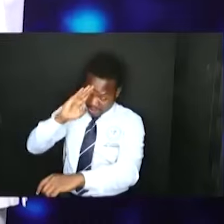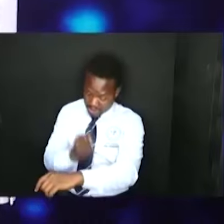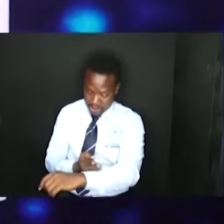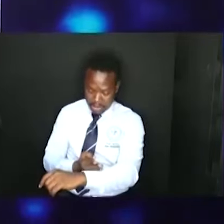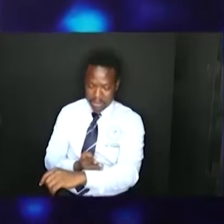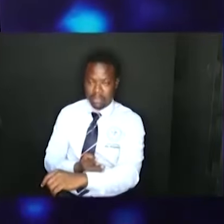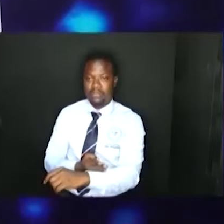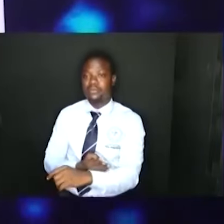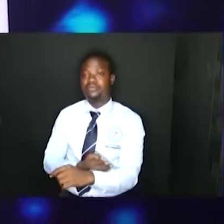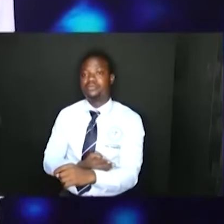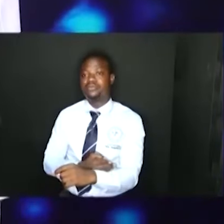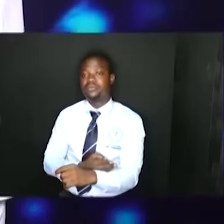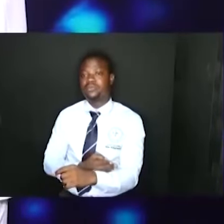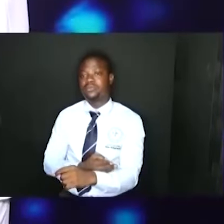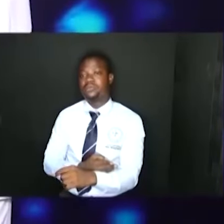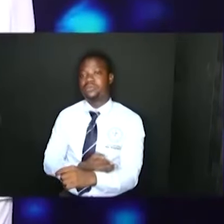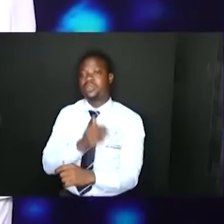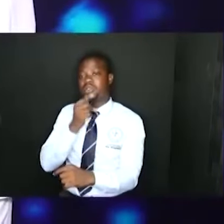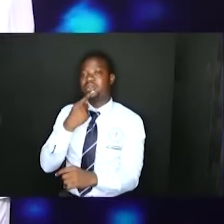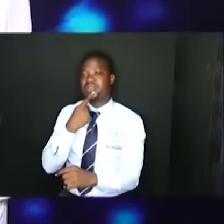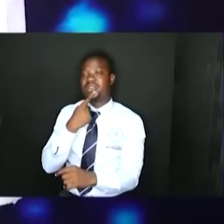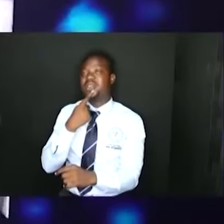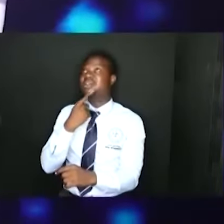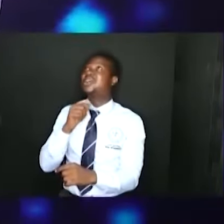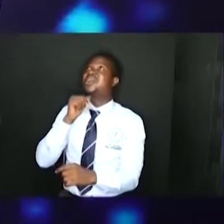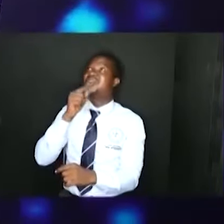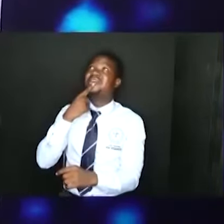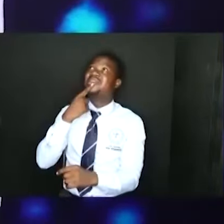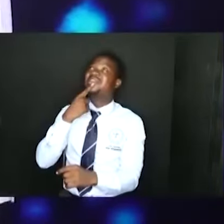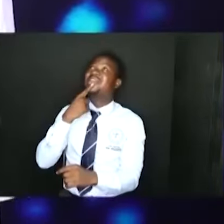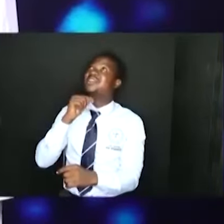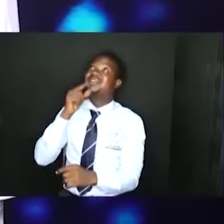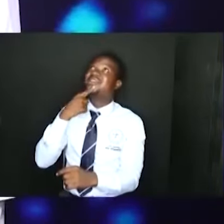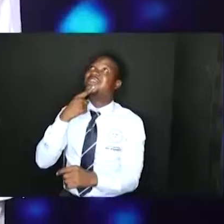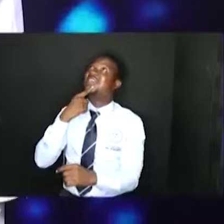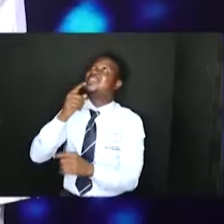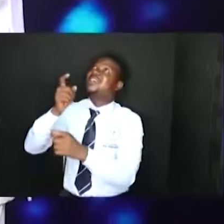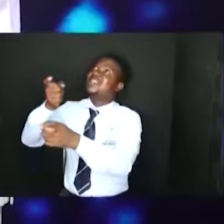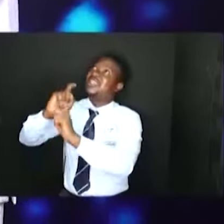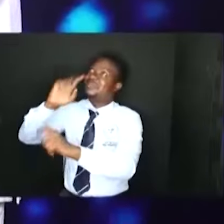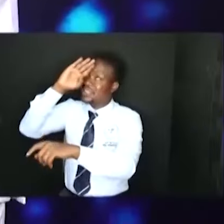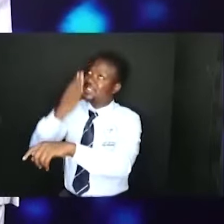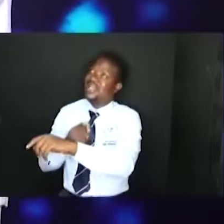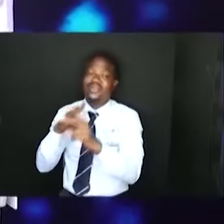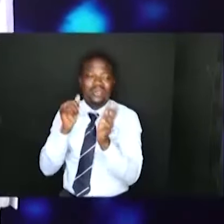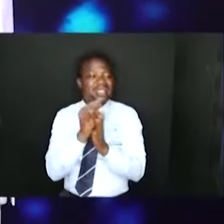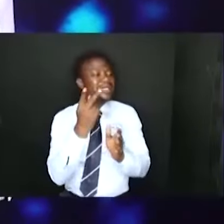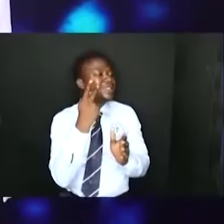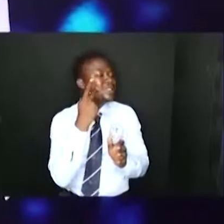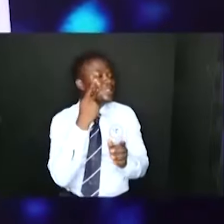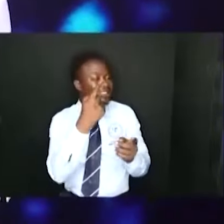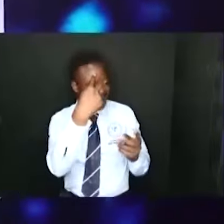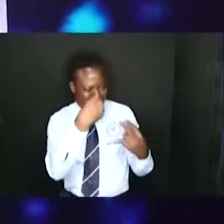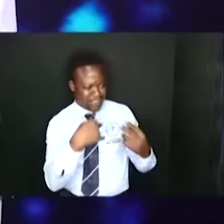she wouldn't say that, give me a boy so that Penny now will also know that I'm not barren. No. She wouldn't go there